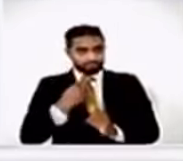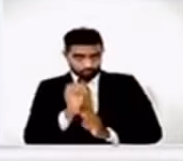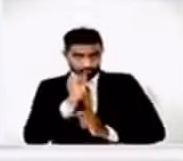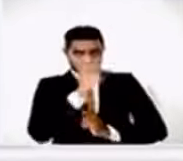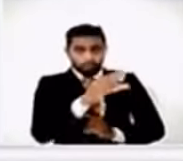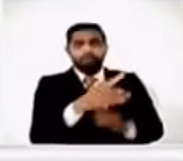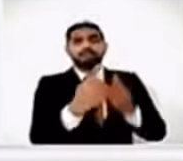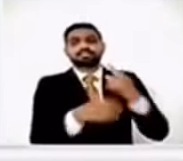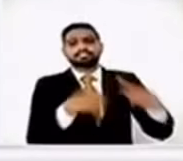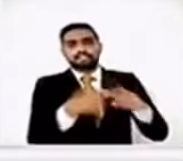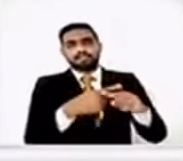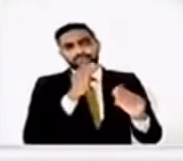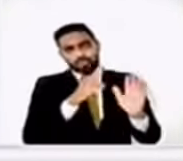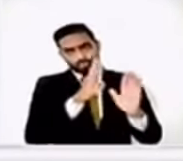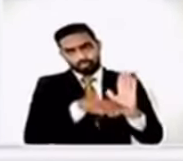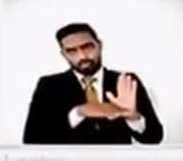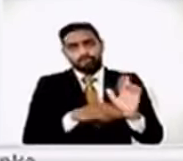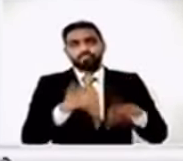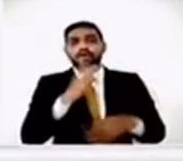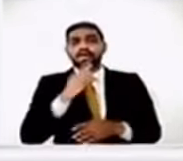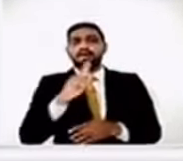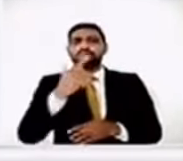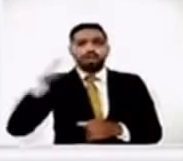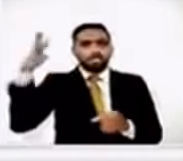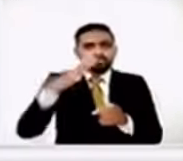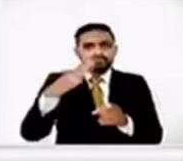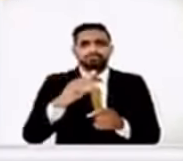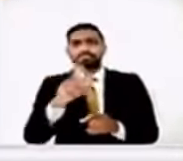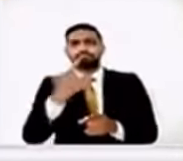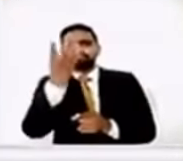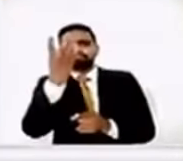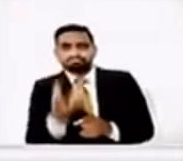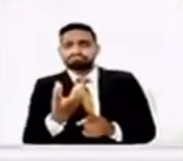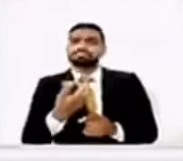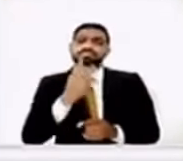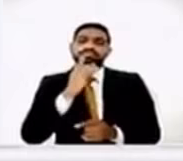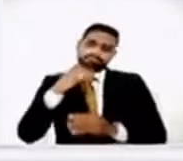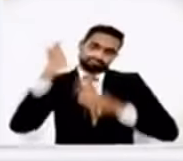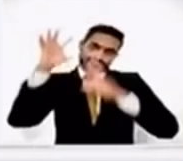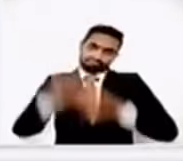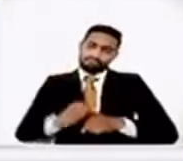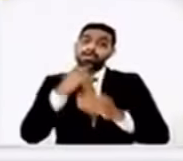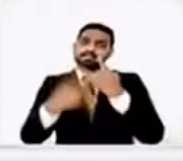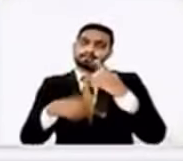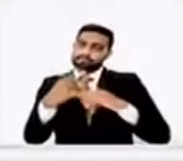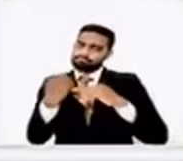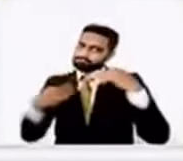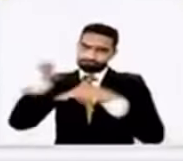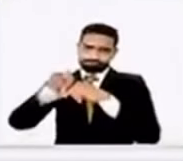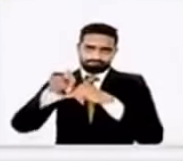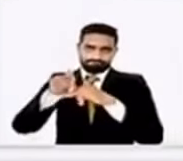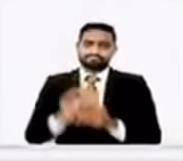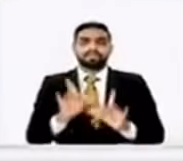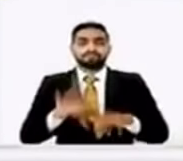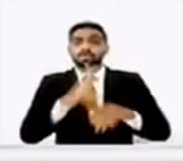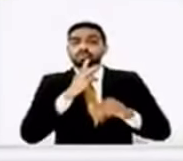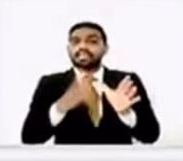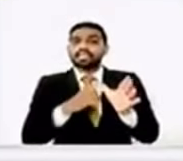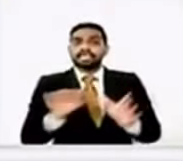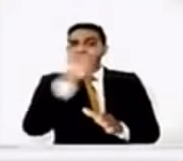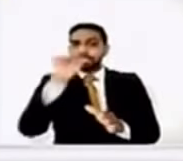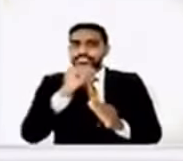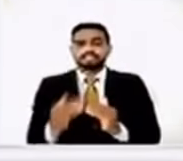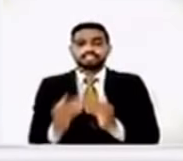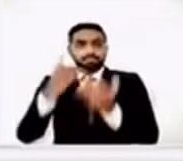canned fish will be maintained at high levels. Solar panels funded by the Asian Development Bank and the Government of India